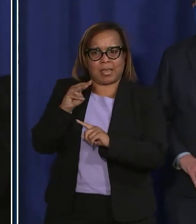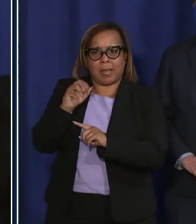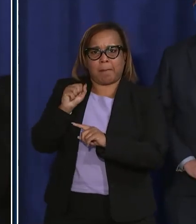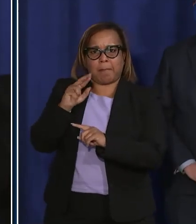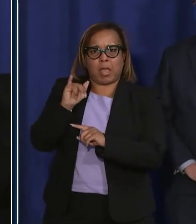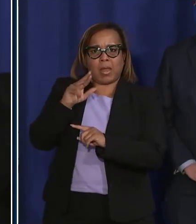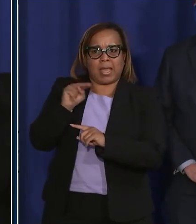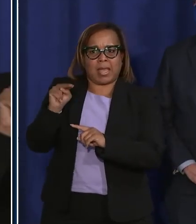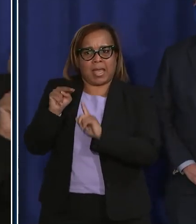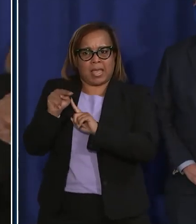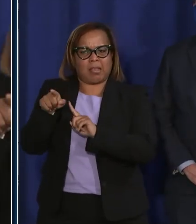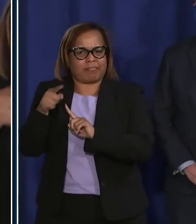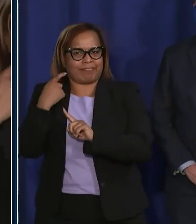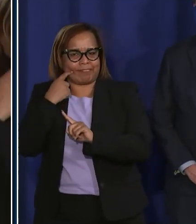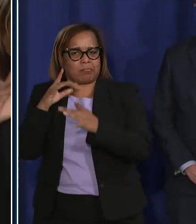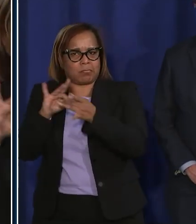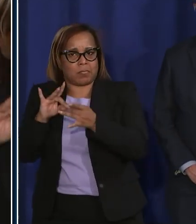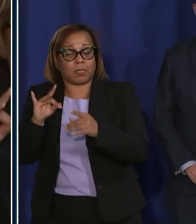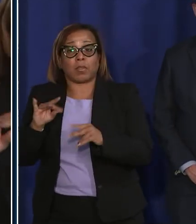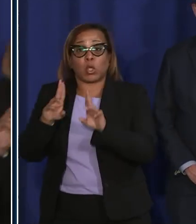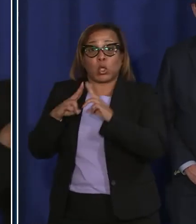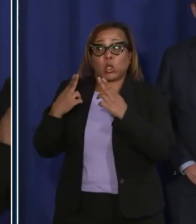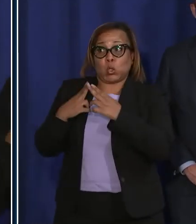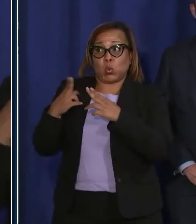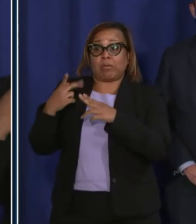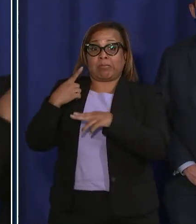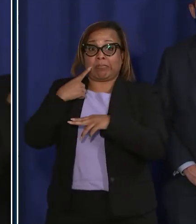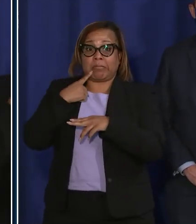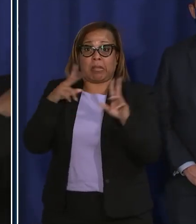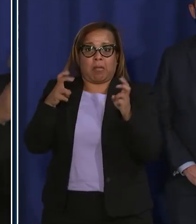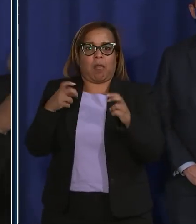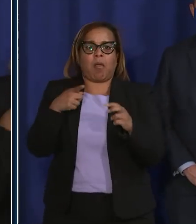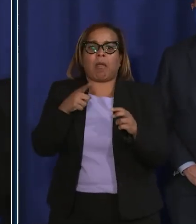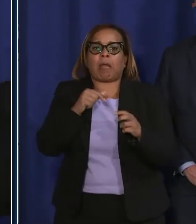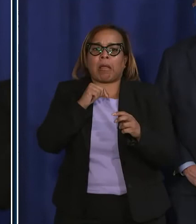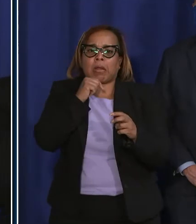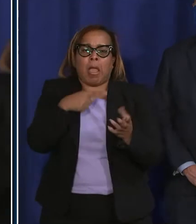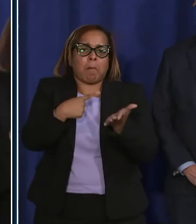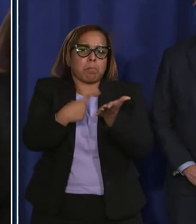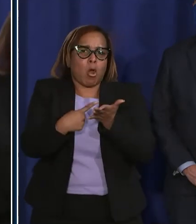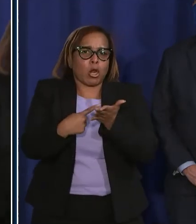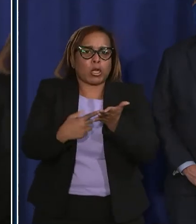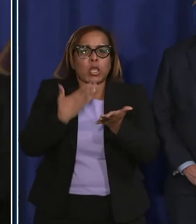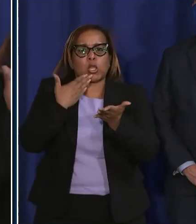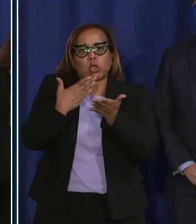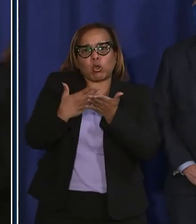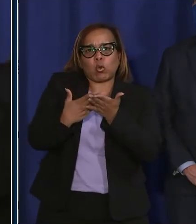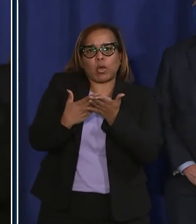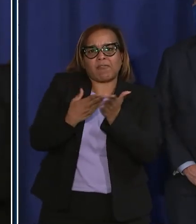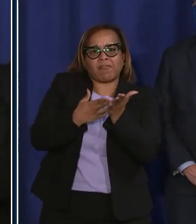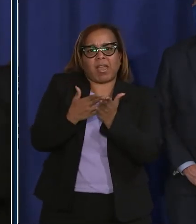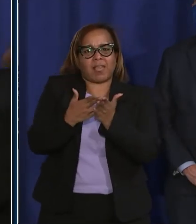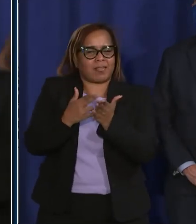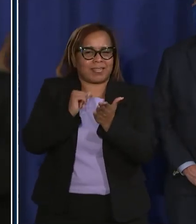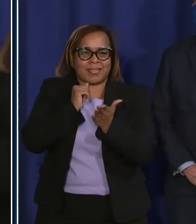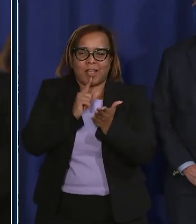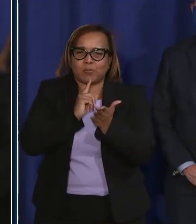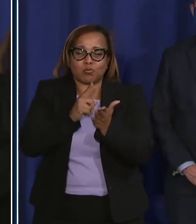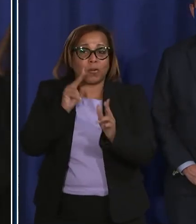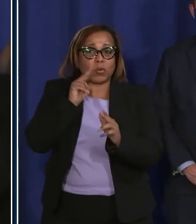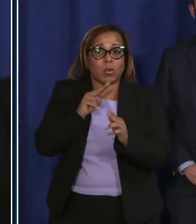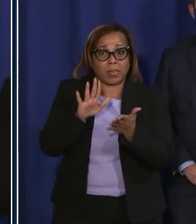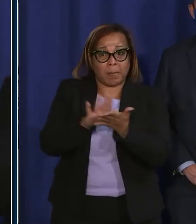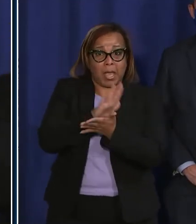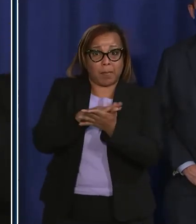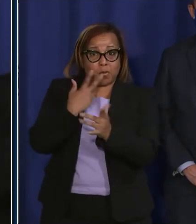There's allegations by the union that we haven't bargained in good faith, that they haven't had sufficient time. That's just simply not true. If you look at the